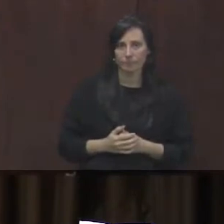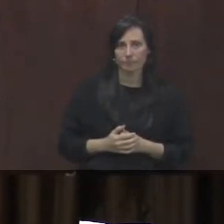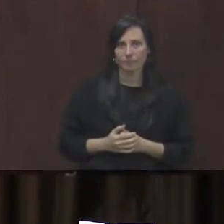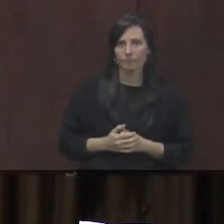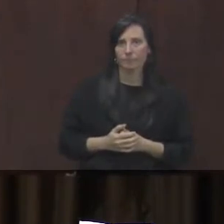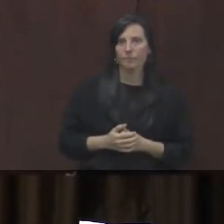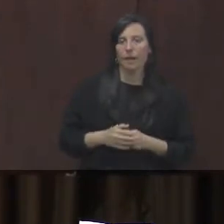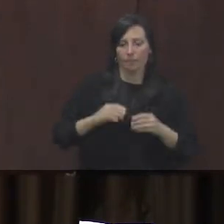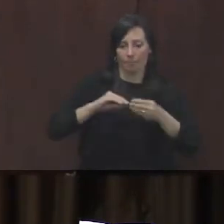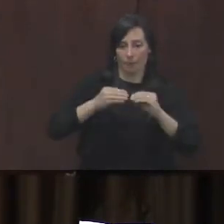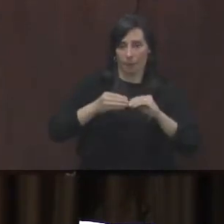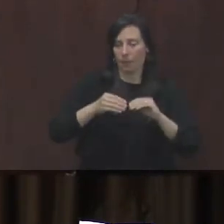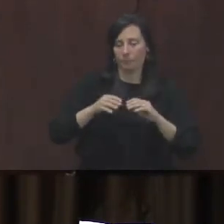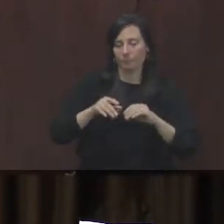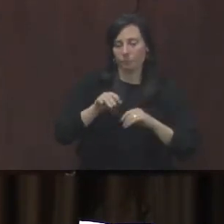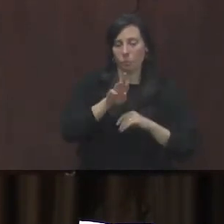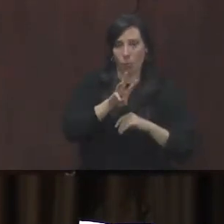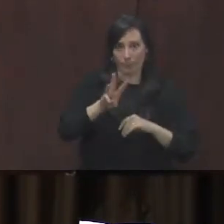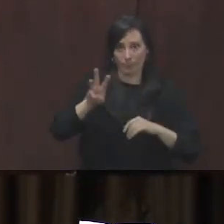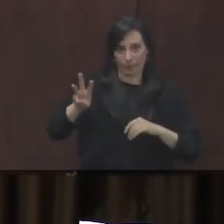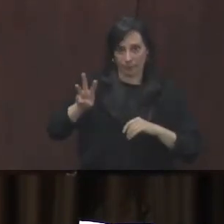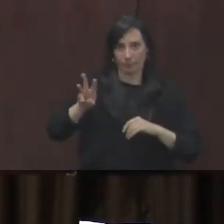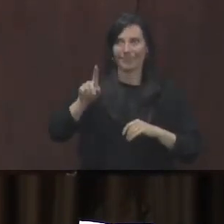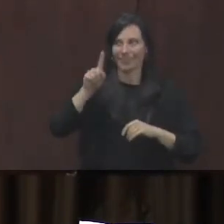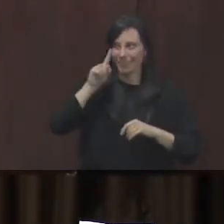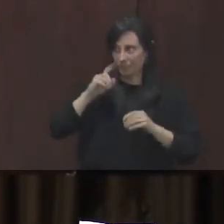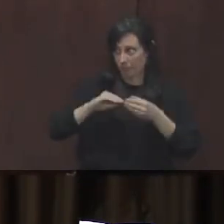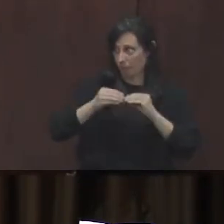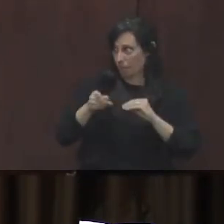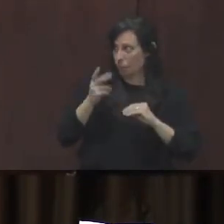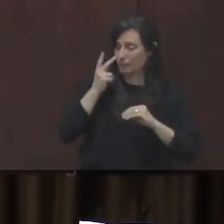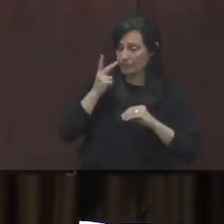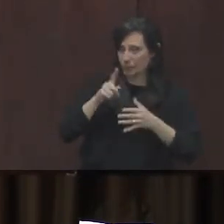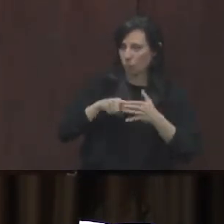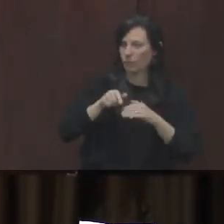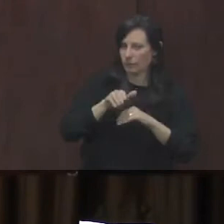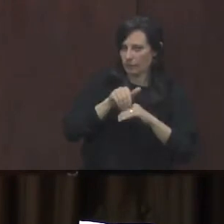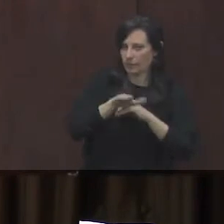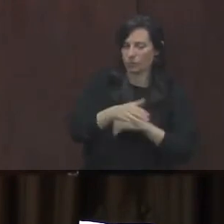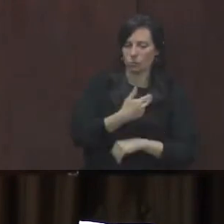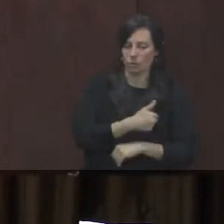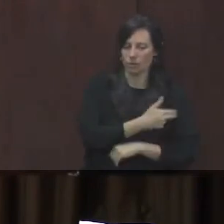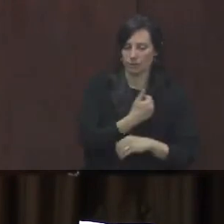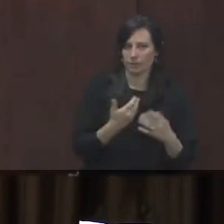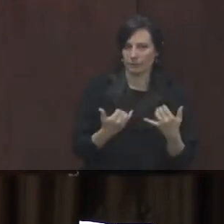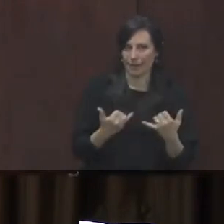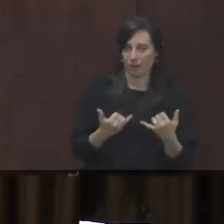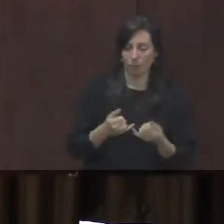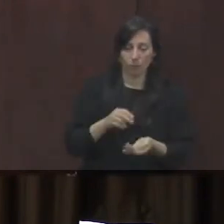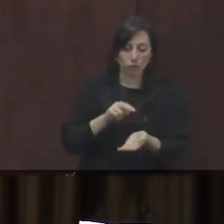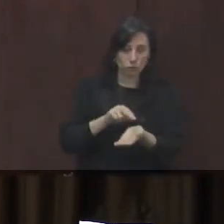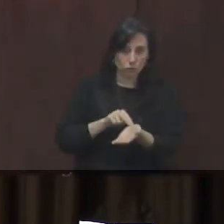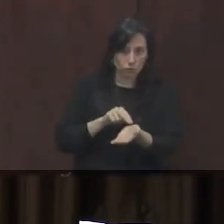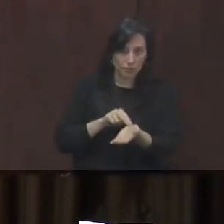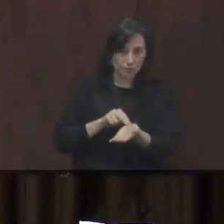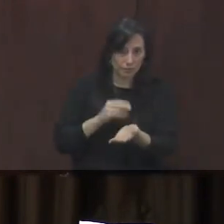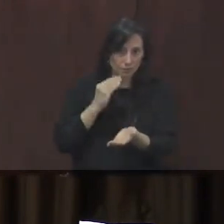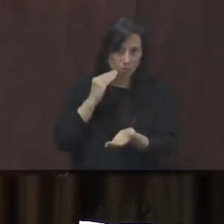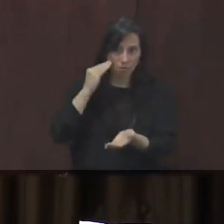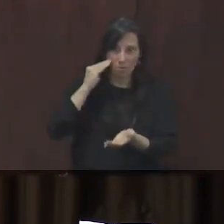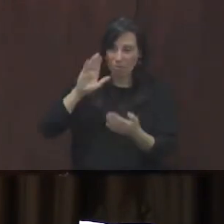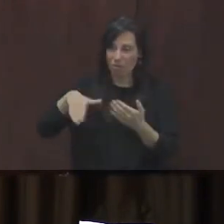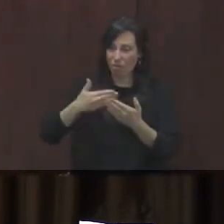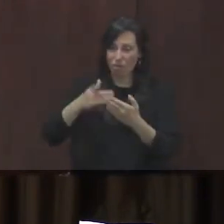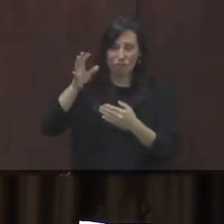seeing is what the state sends to hospitals and local health departments right now, because that long-term care facility is all federal